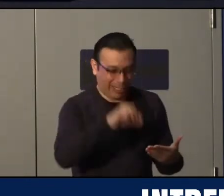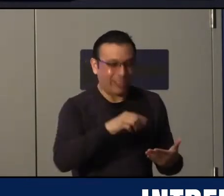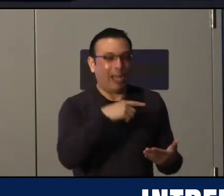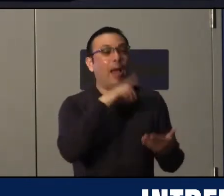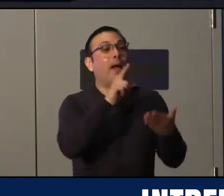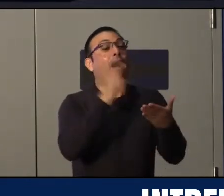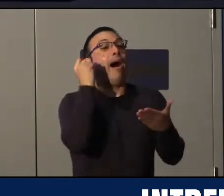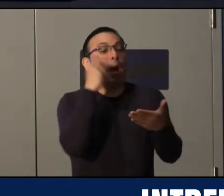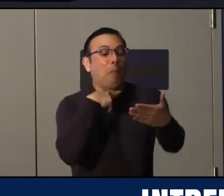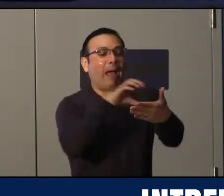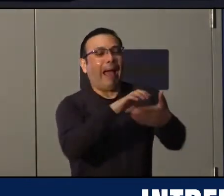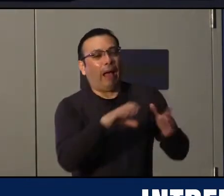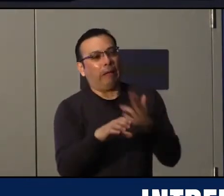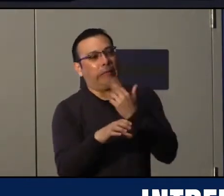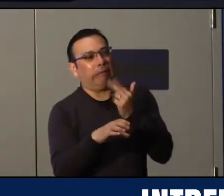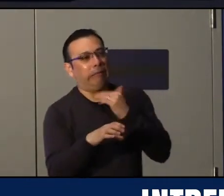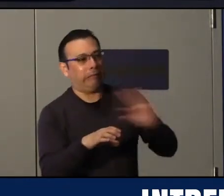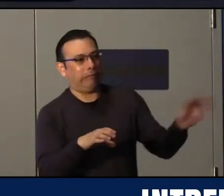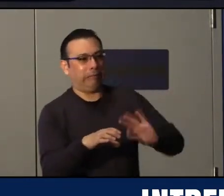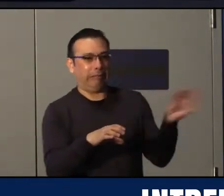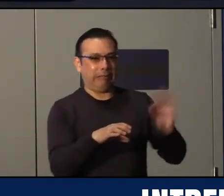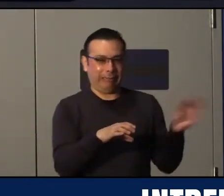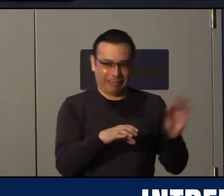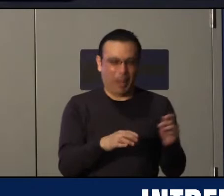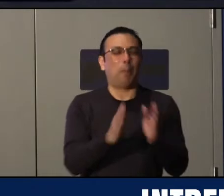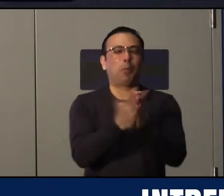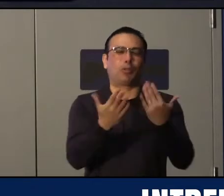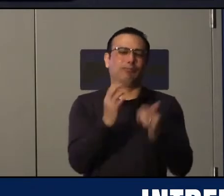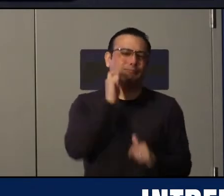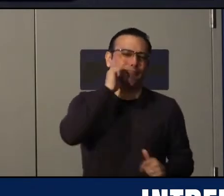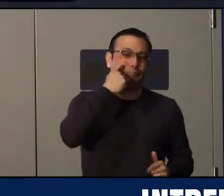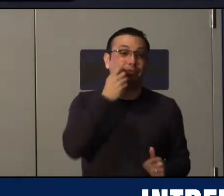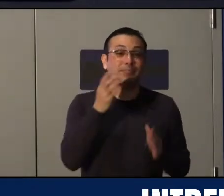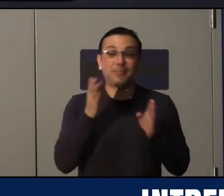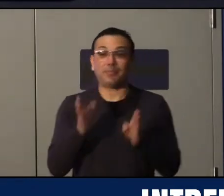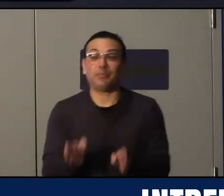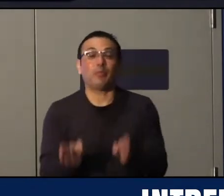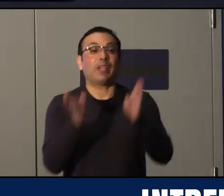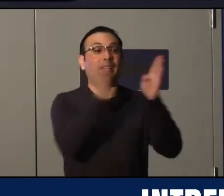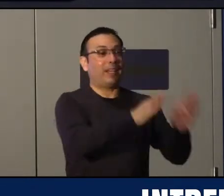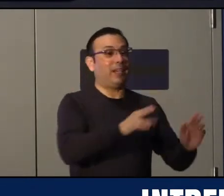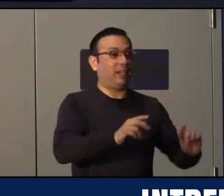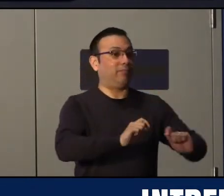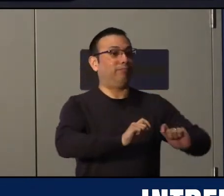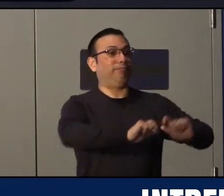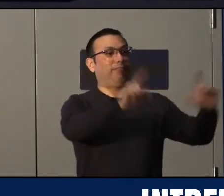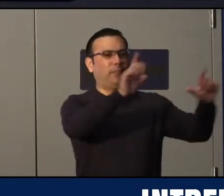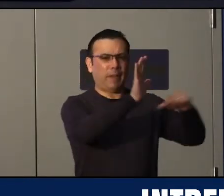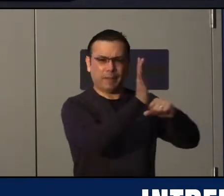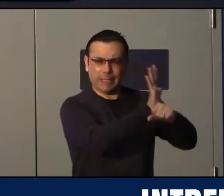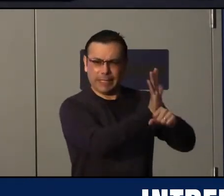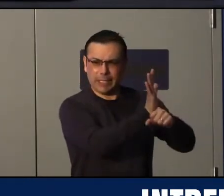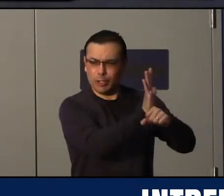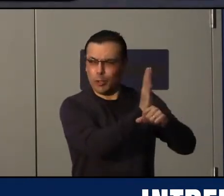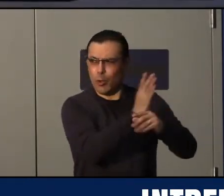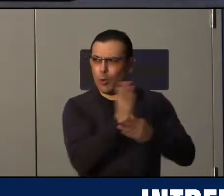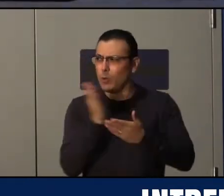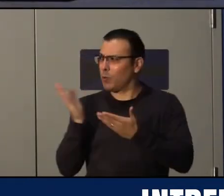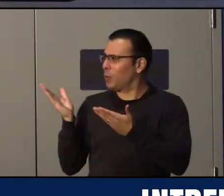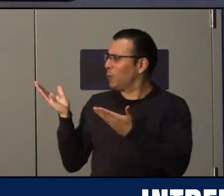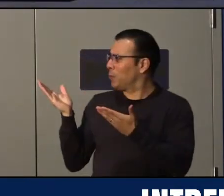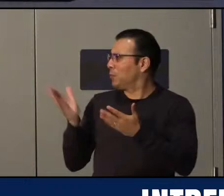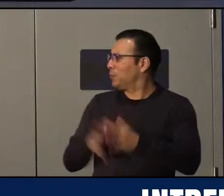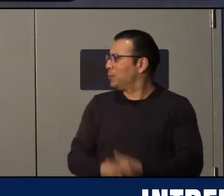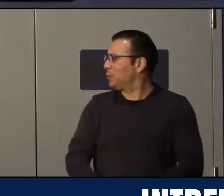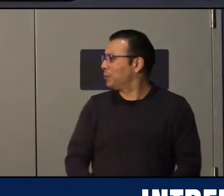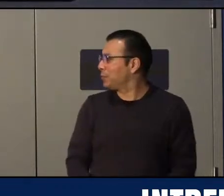than my blurb. It's a great book. All right, we have, and then we have another slide and video, I think, for Sian. Yeah. Okay, here we